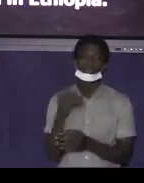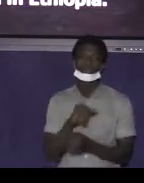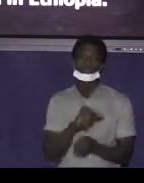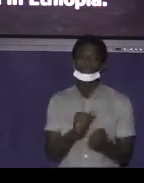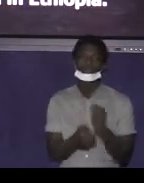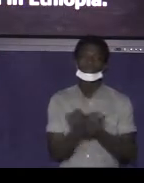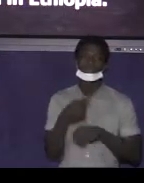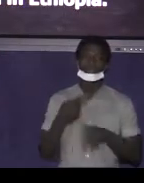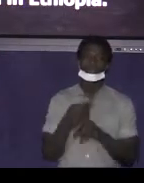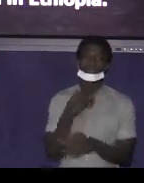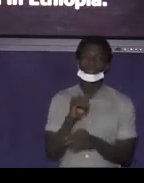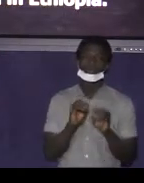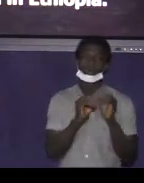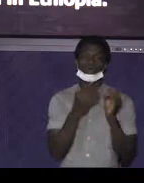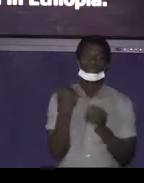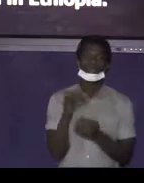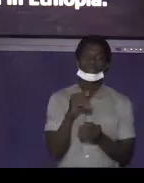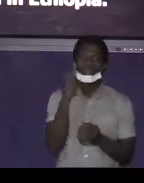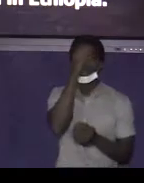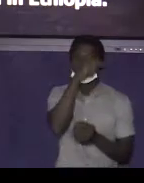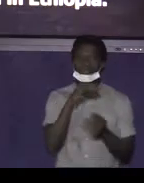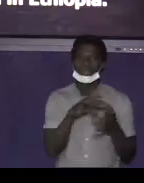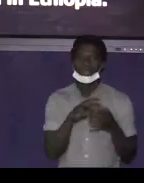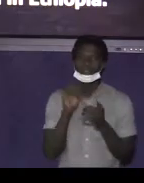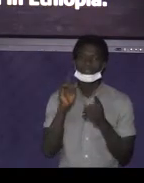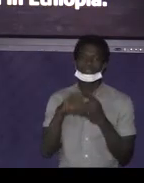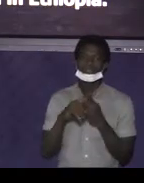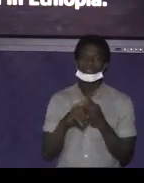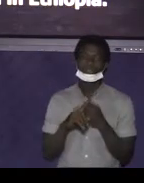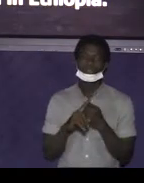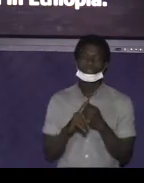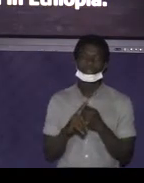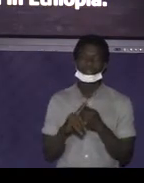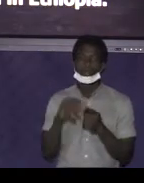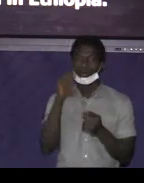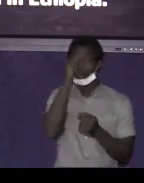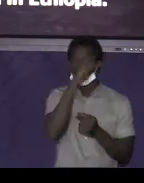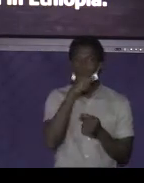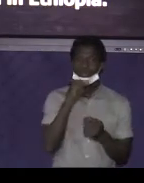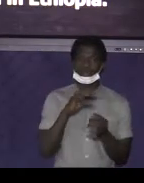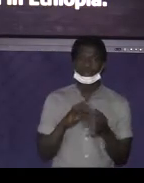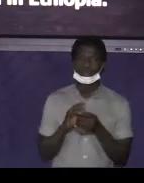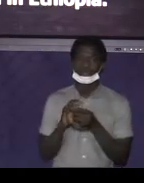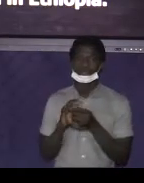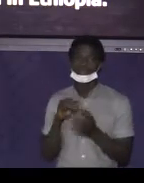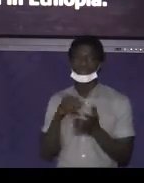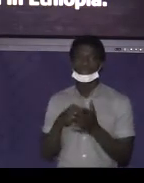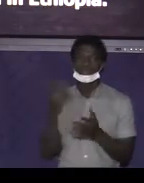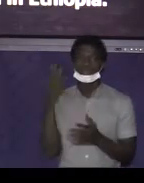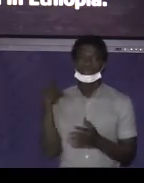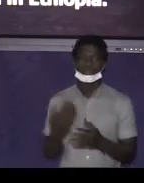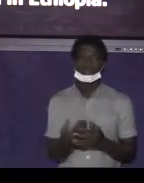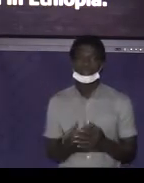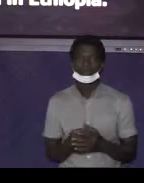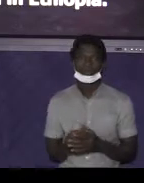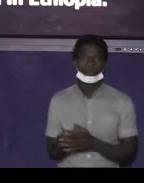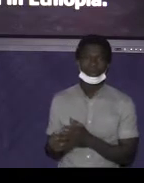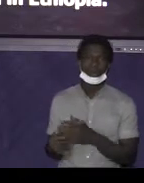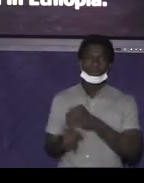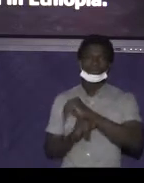July 2002, it was changed from Organization of African Unity to African Union. It was founded